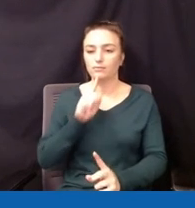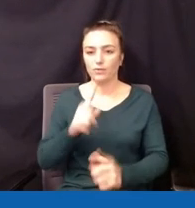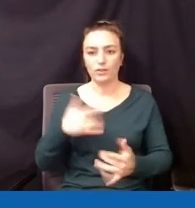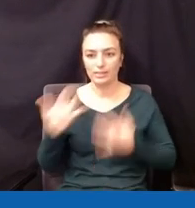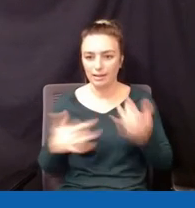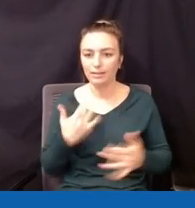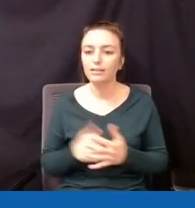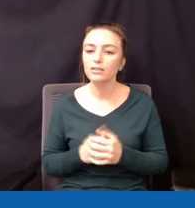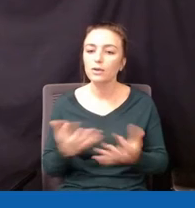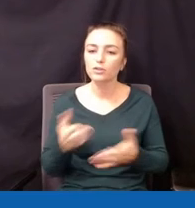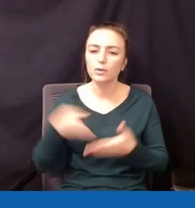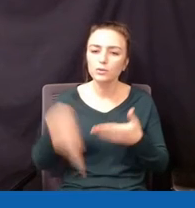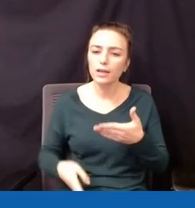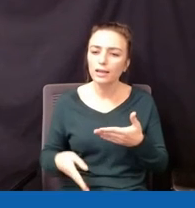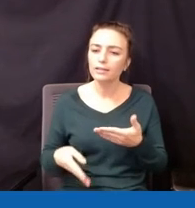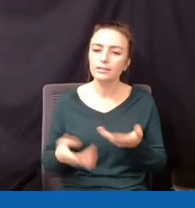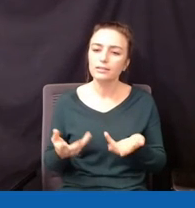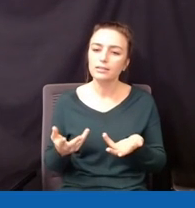something